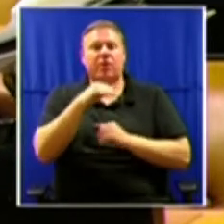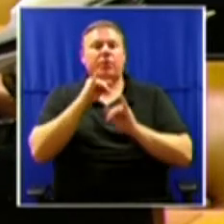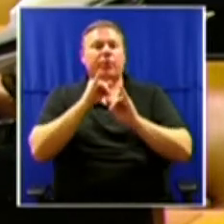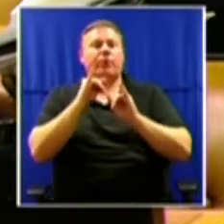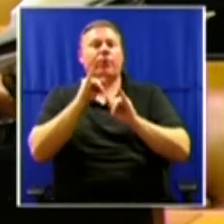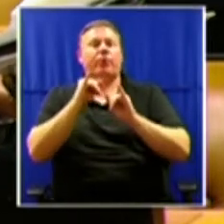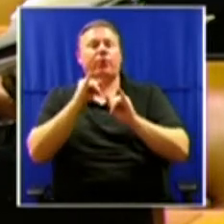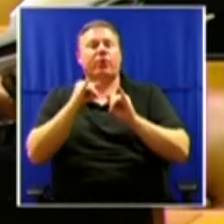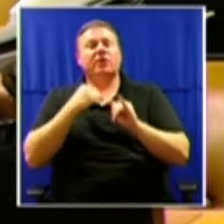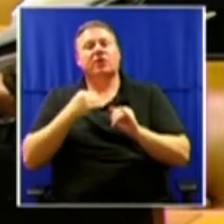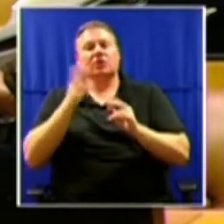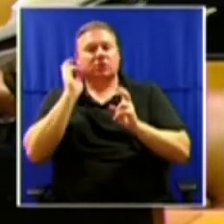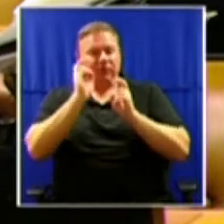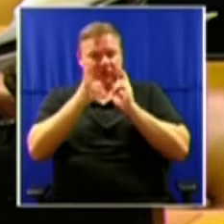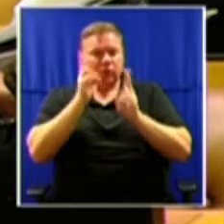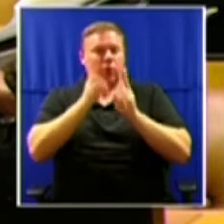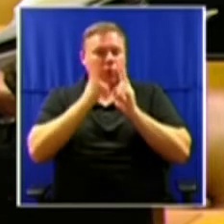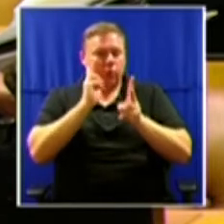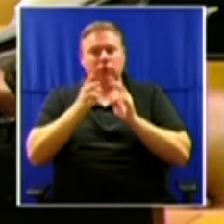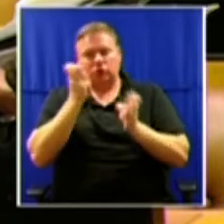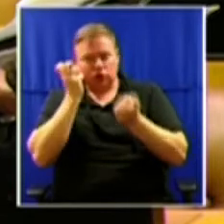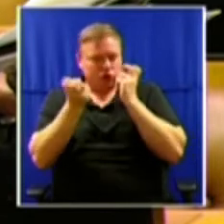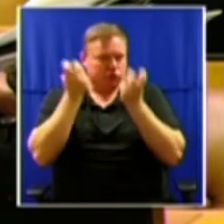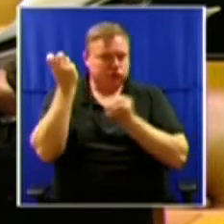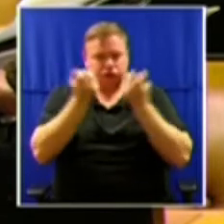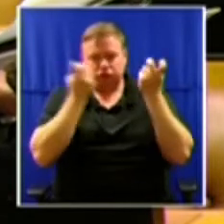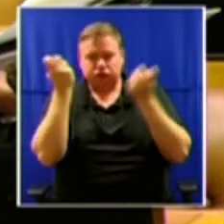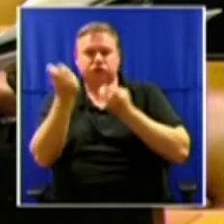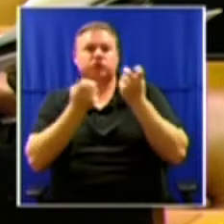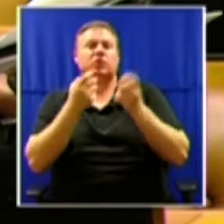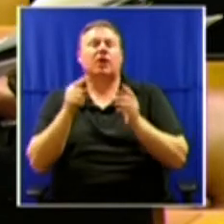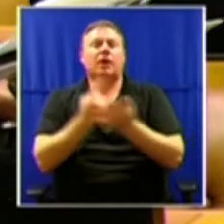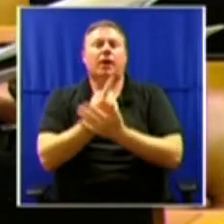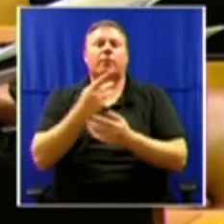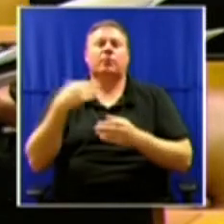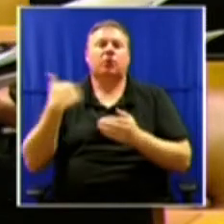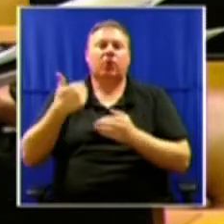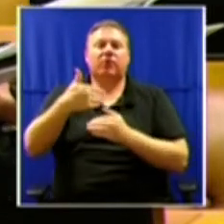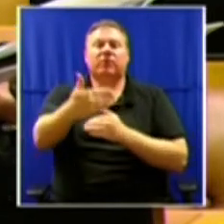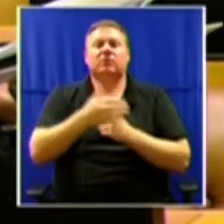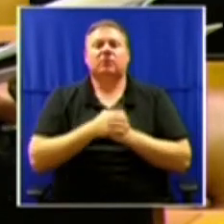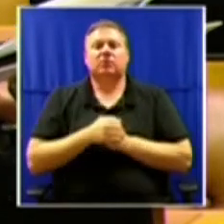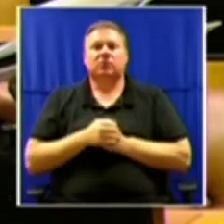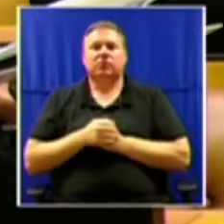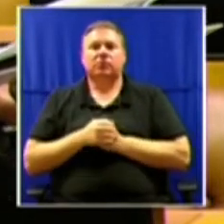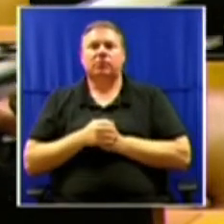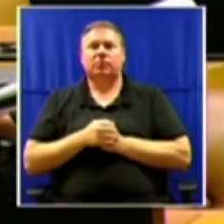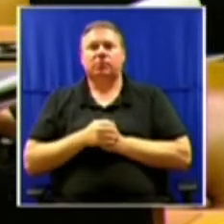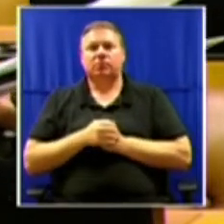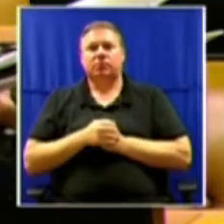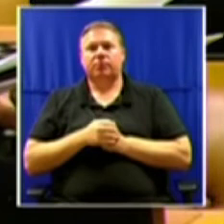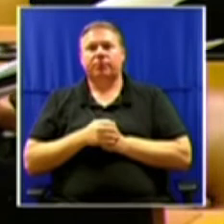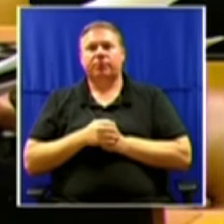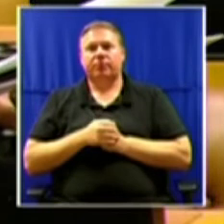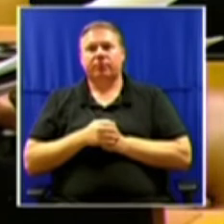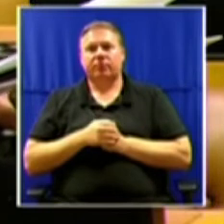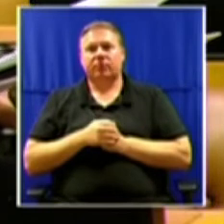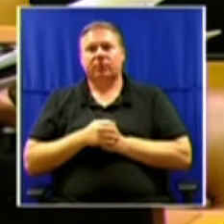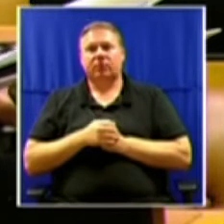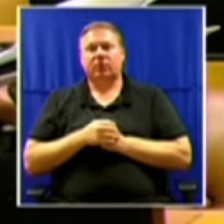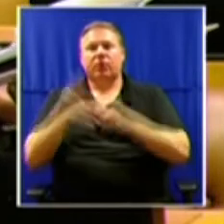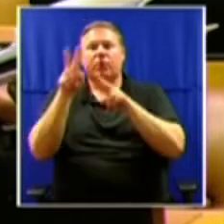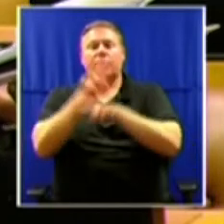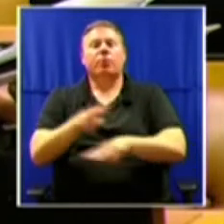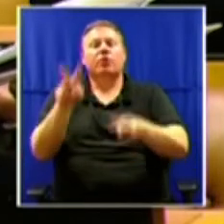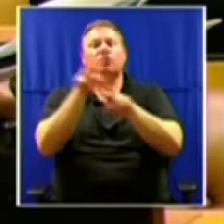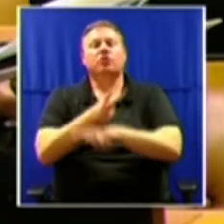liquor law enforcement operations in conjunction with the KwaZulu-Natal Liquor Authority, which involves the monitoring and